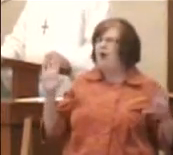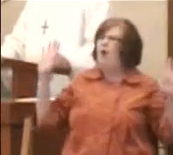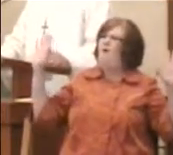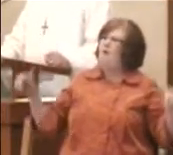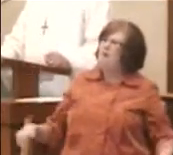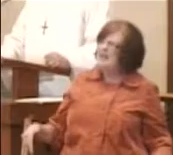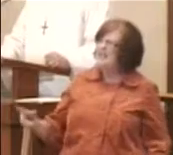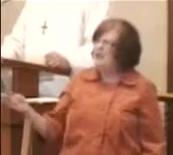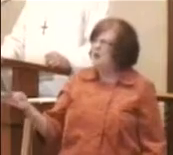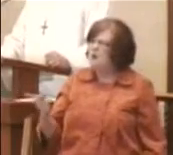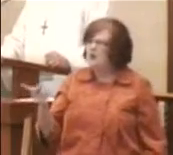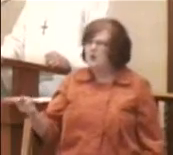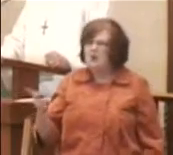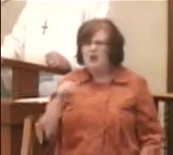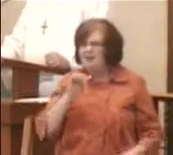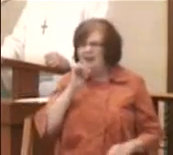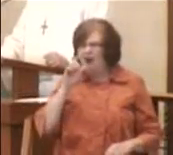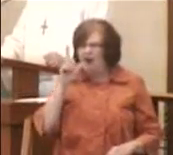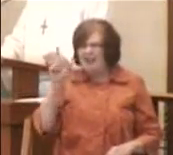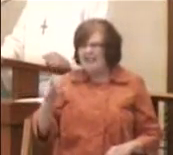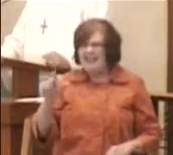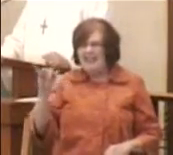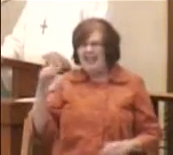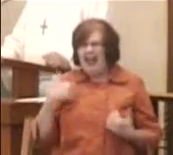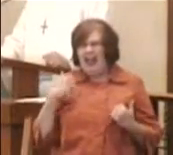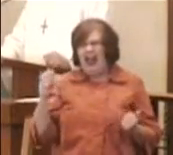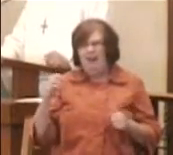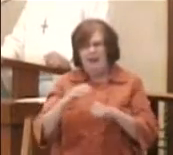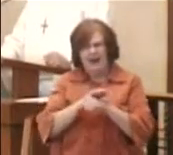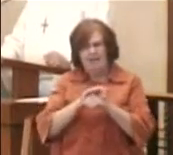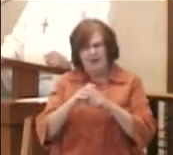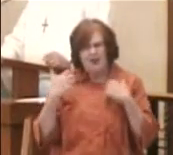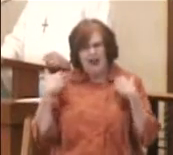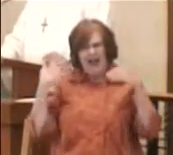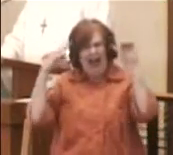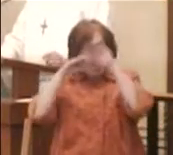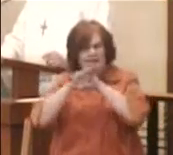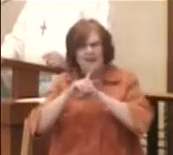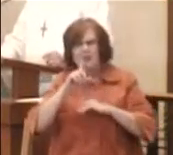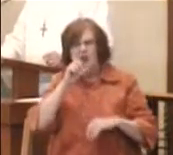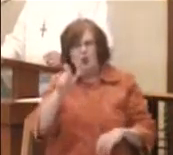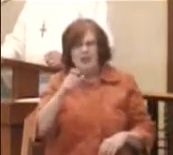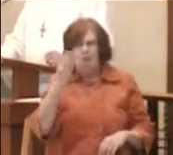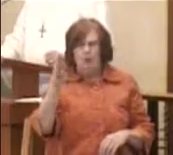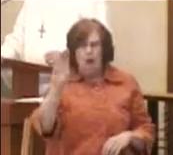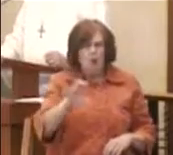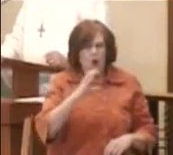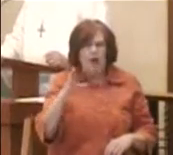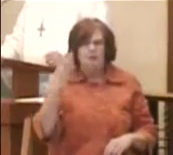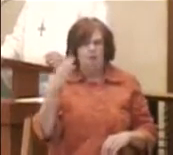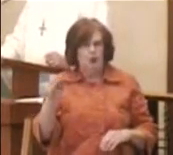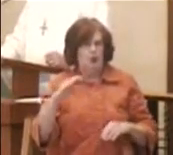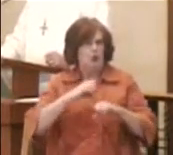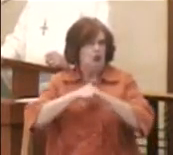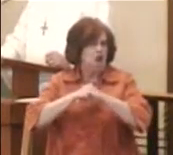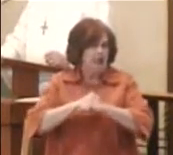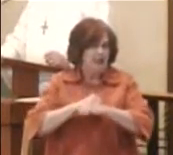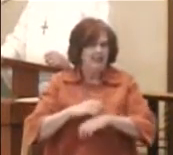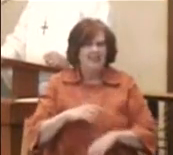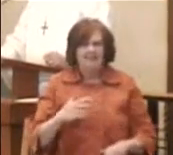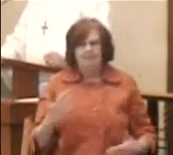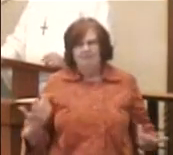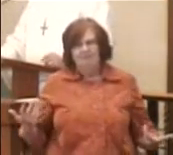you two. You're not going to need health coverage in heaven. You don't need Blue Cross Blue Shield. All